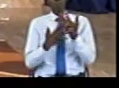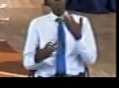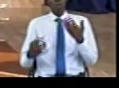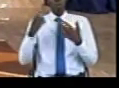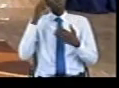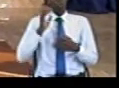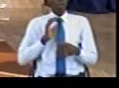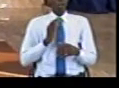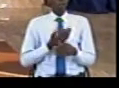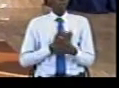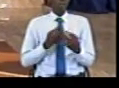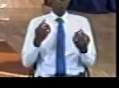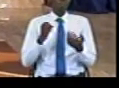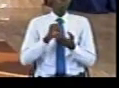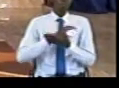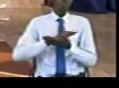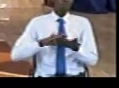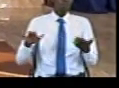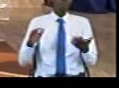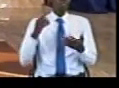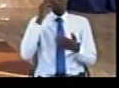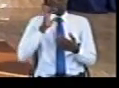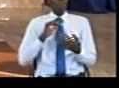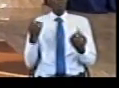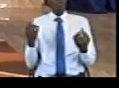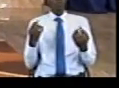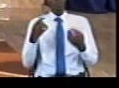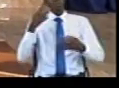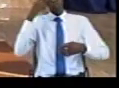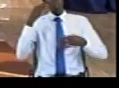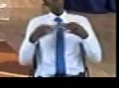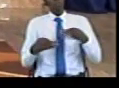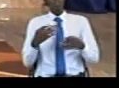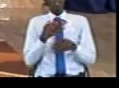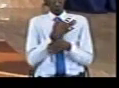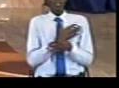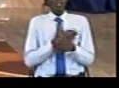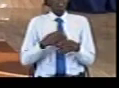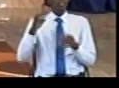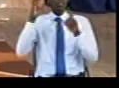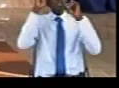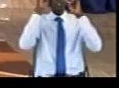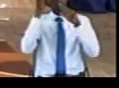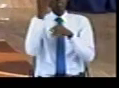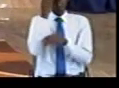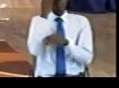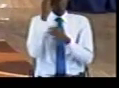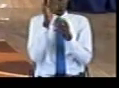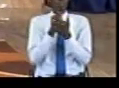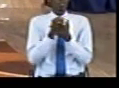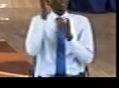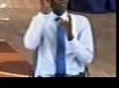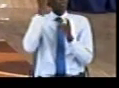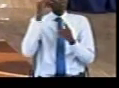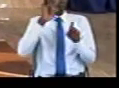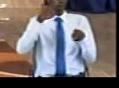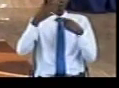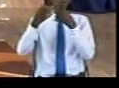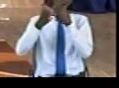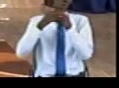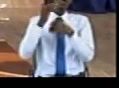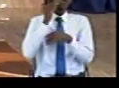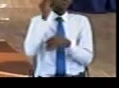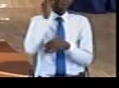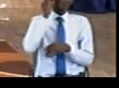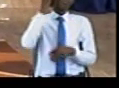justification, and for sanctification, for everything that we need. And he knew it. He knew he was going back. He was going back home. He was going